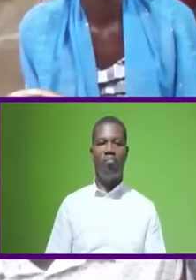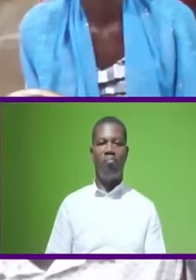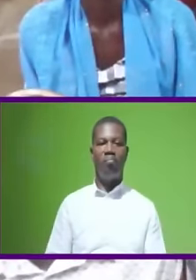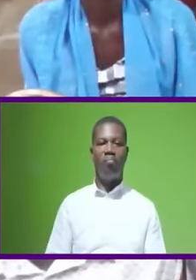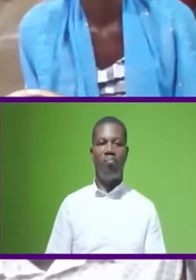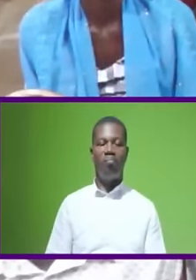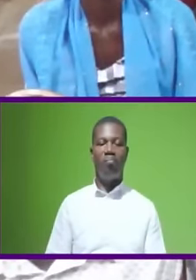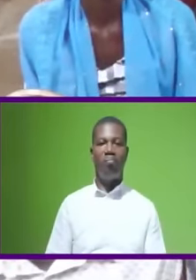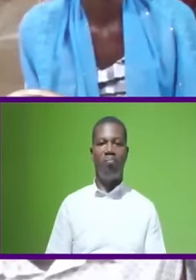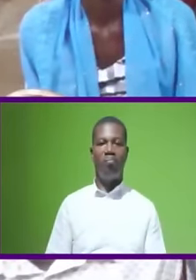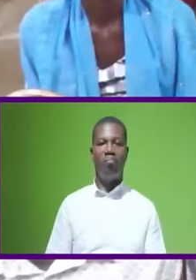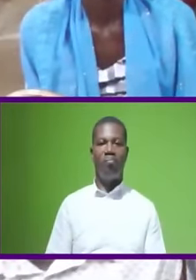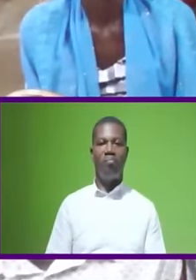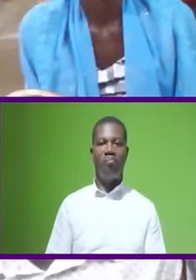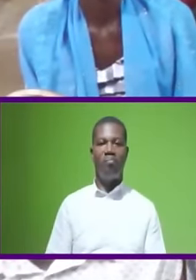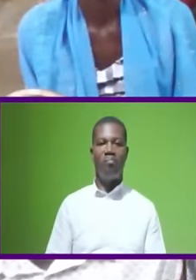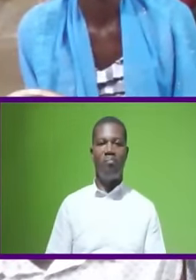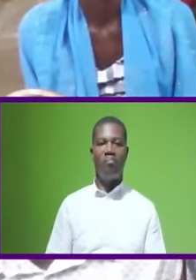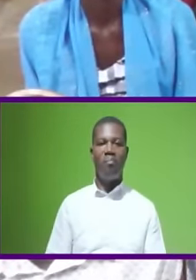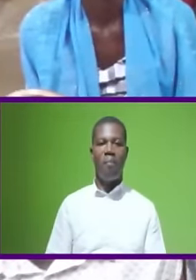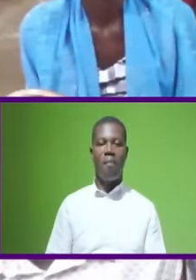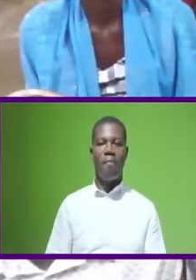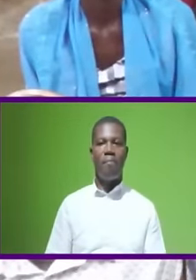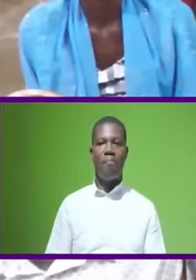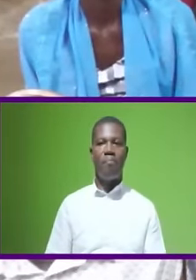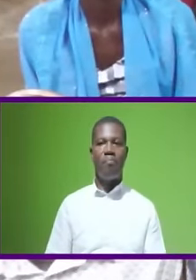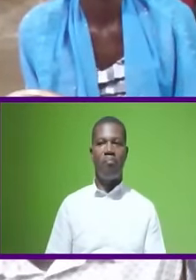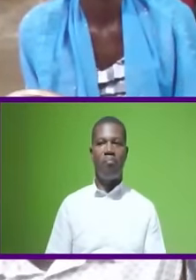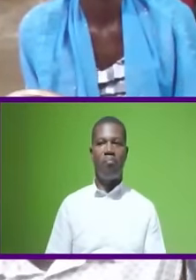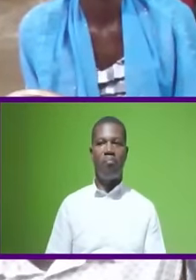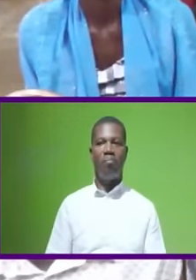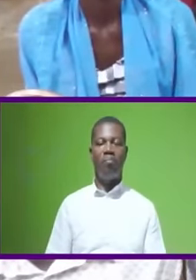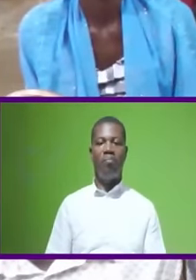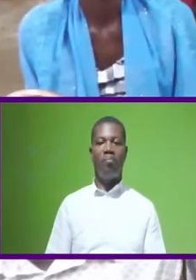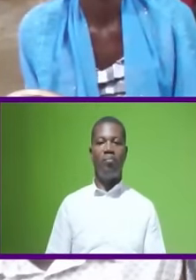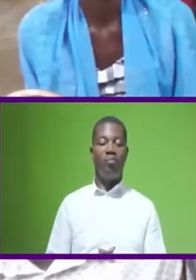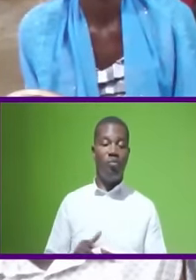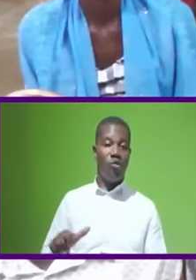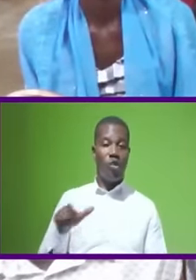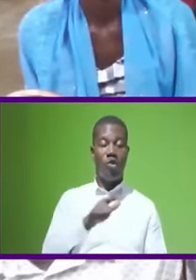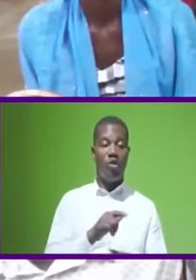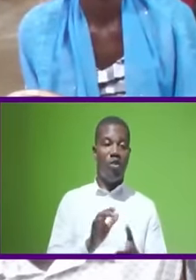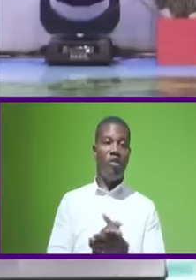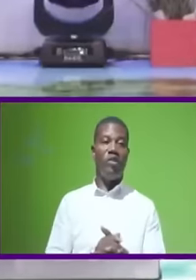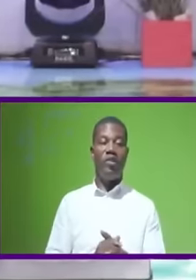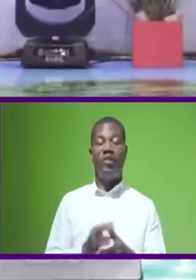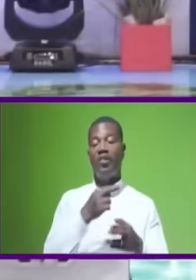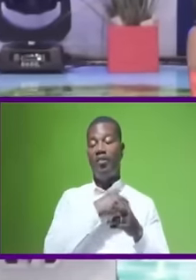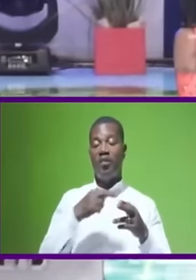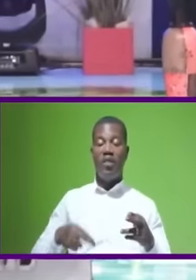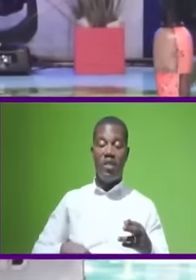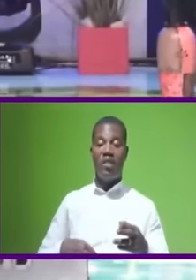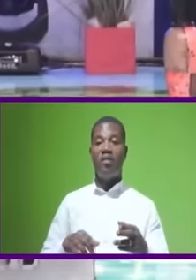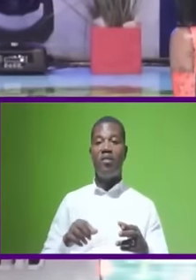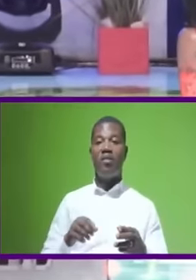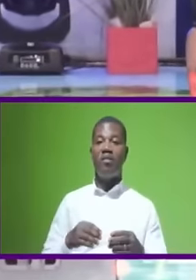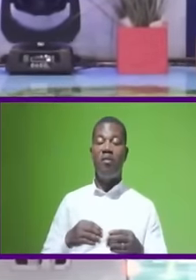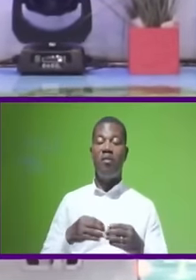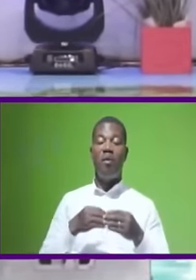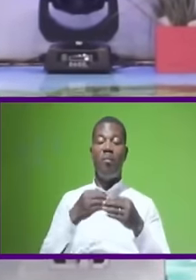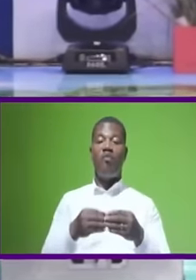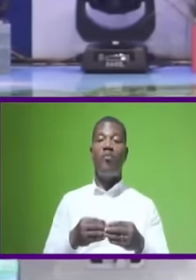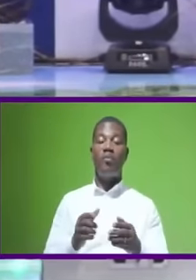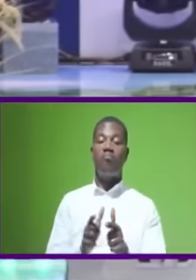all laugh together and then grow together. And the Philadelphia movement, Kasia Neyo, Adansi